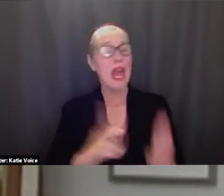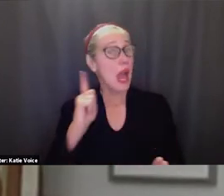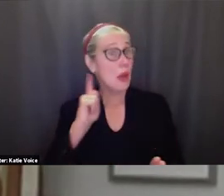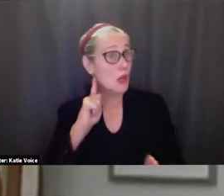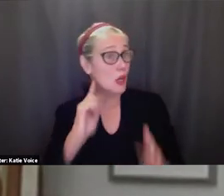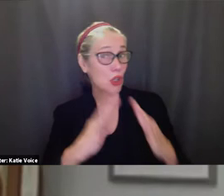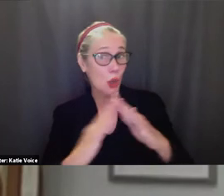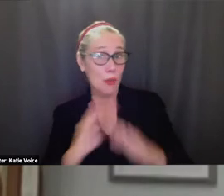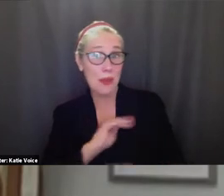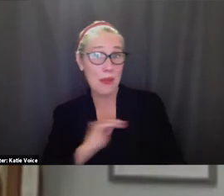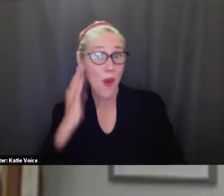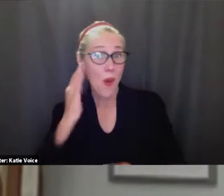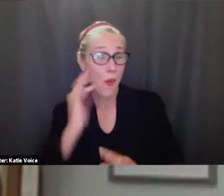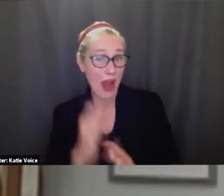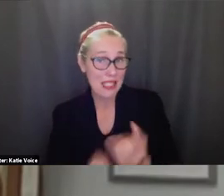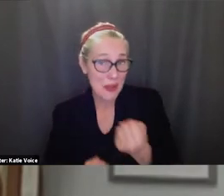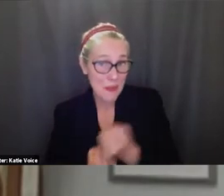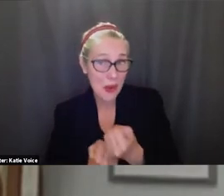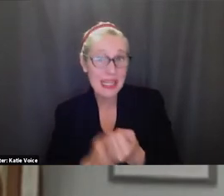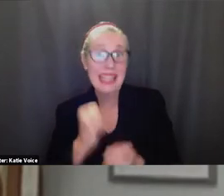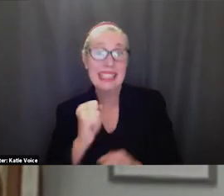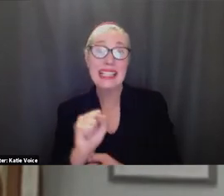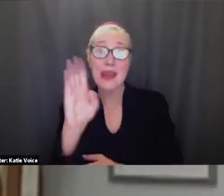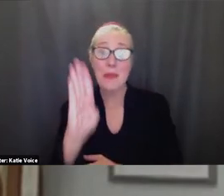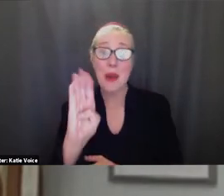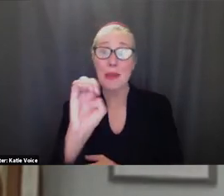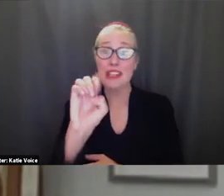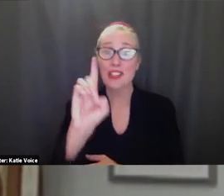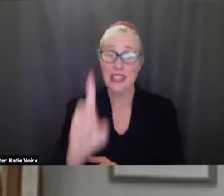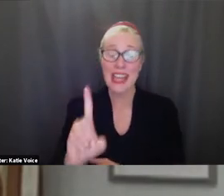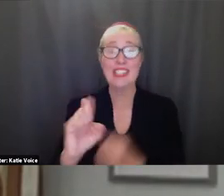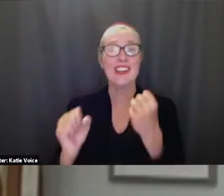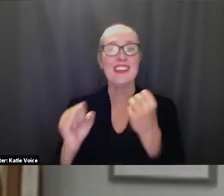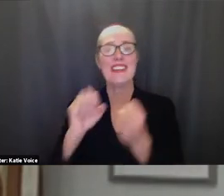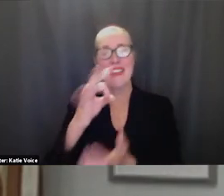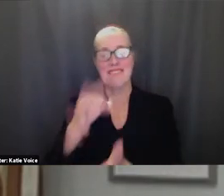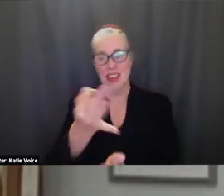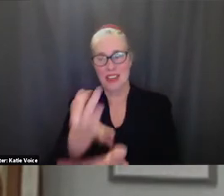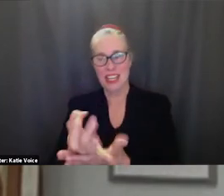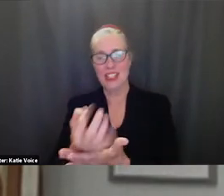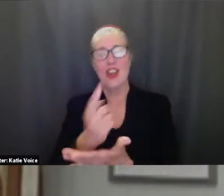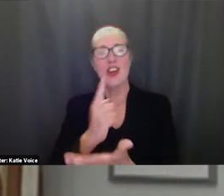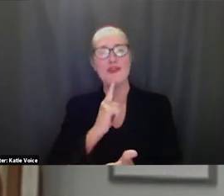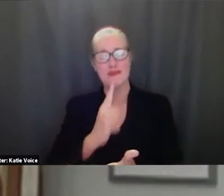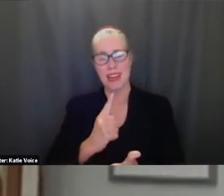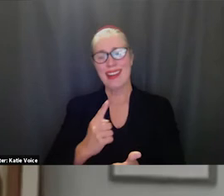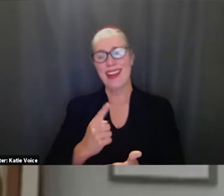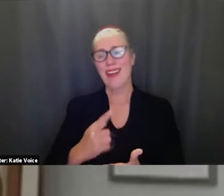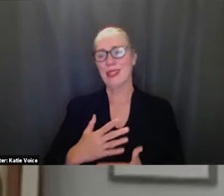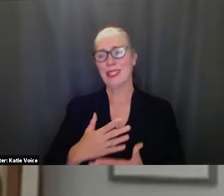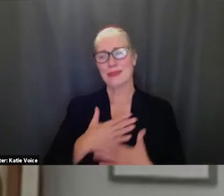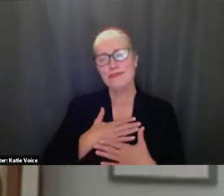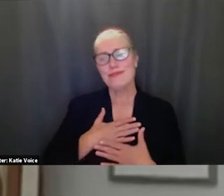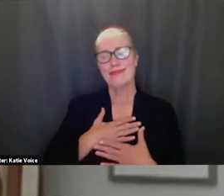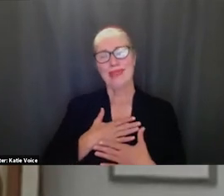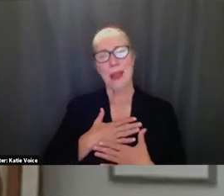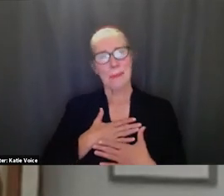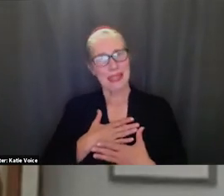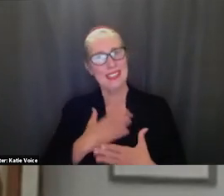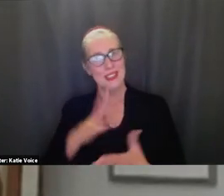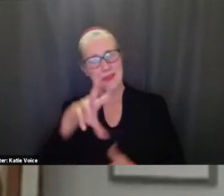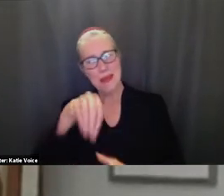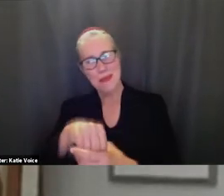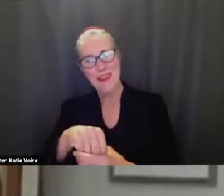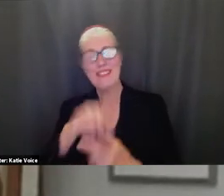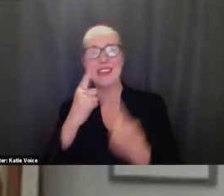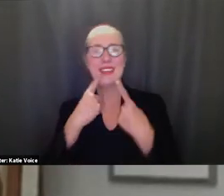why they support the santa barbara education foundation and i just want to say i was pleased to be a part of part of that very successful event